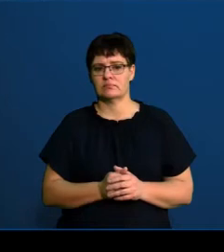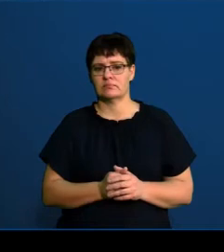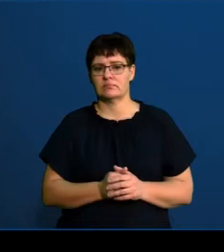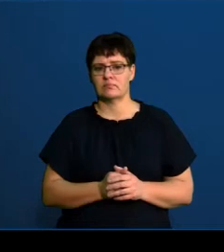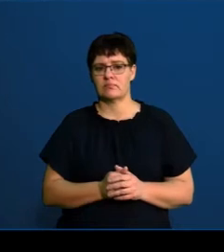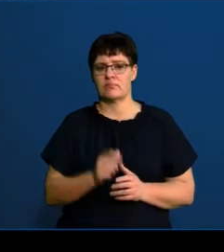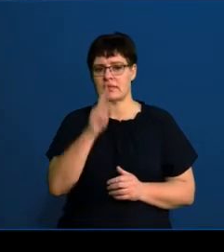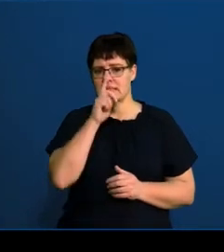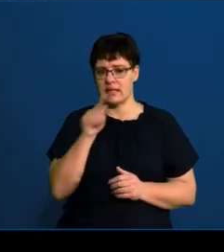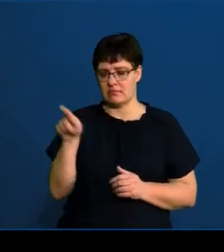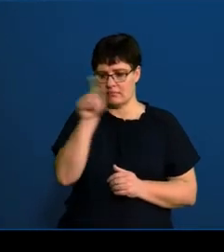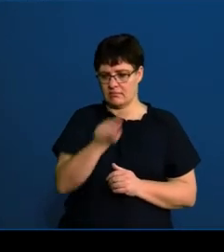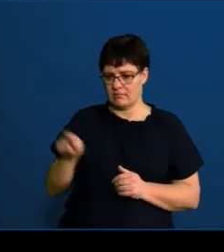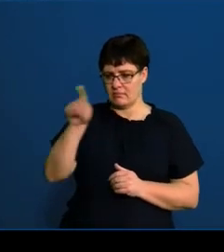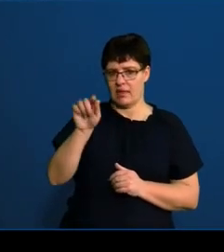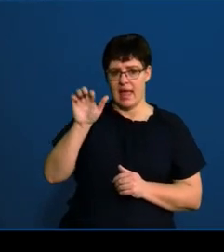A is there.